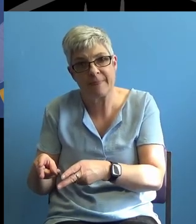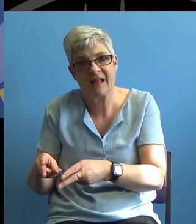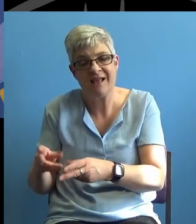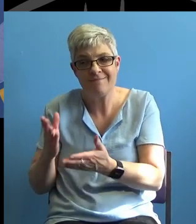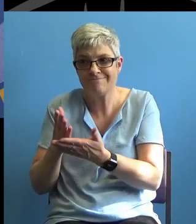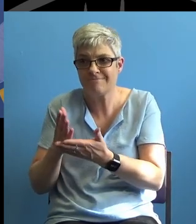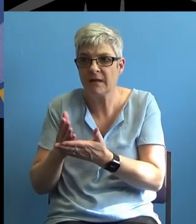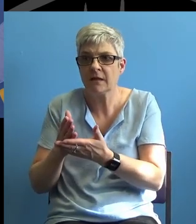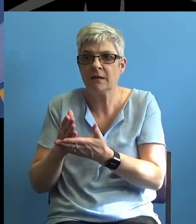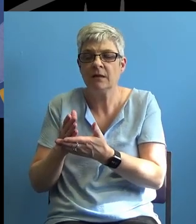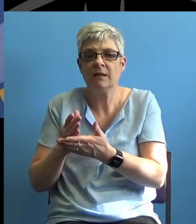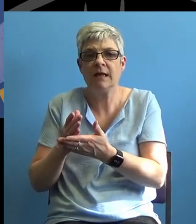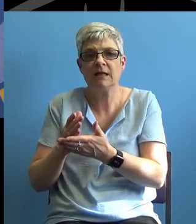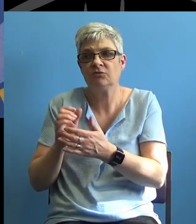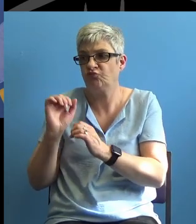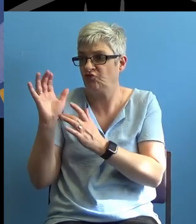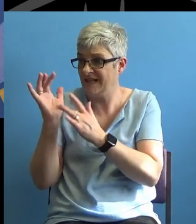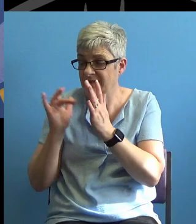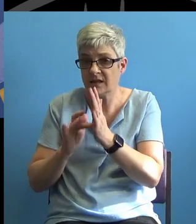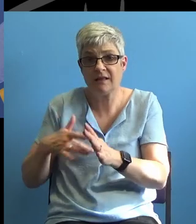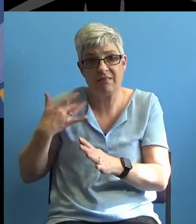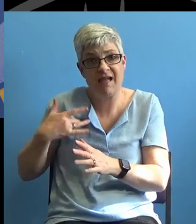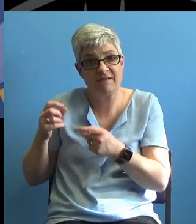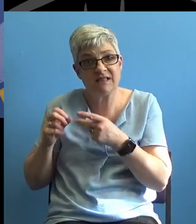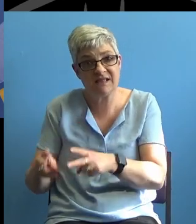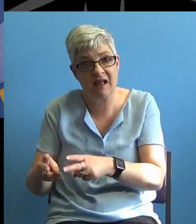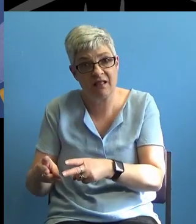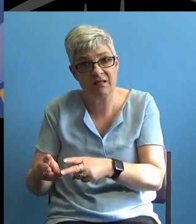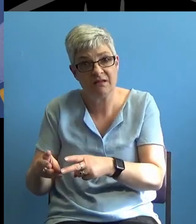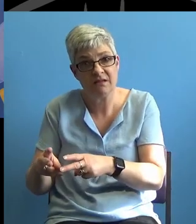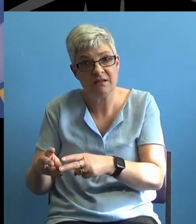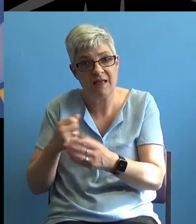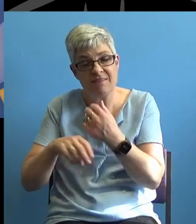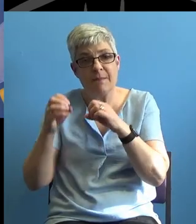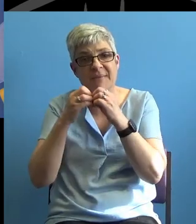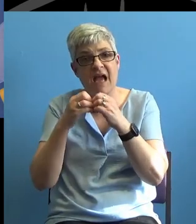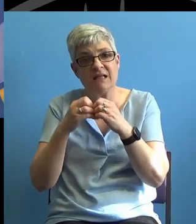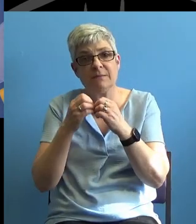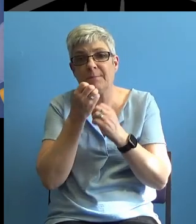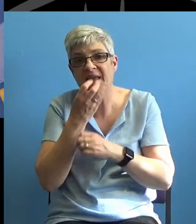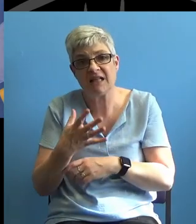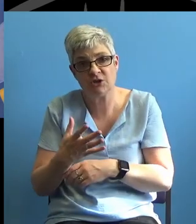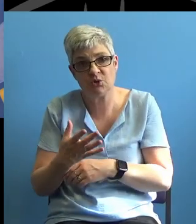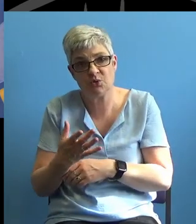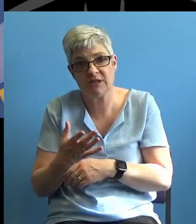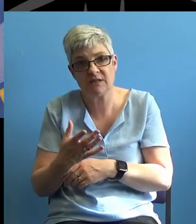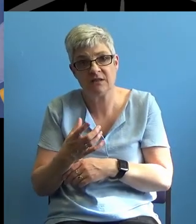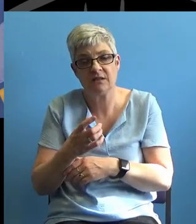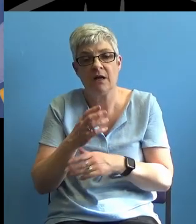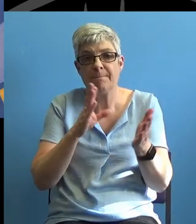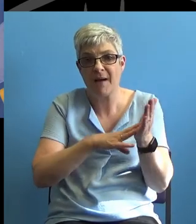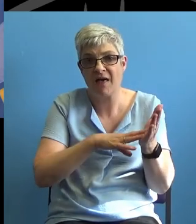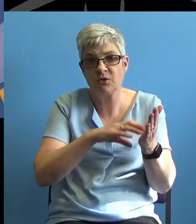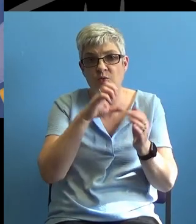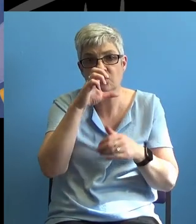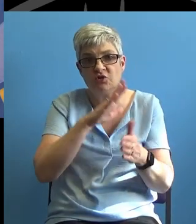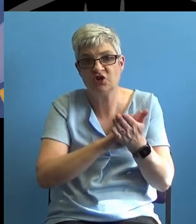of lifestyle that Jesus described in the Beatitudes in Matthew chapter 5.